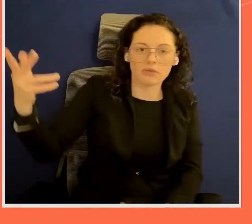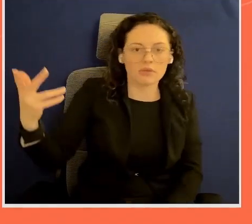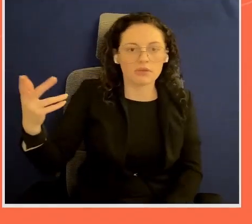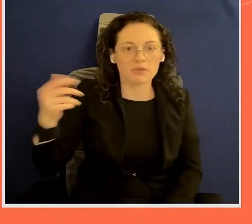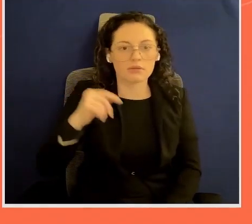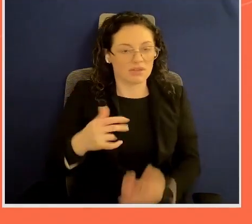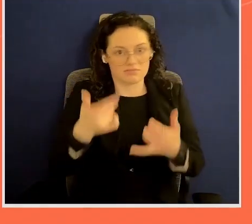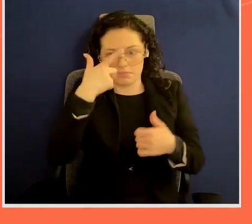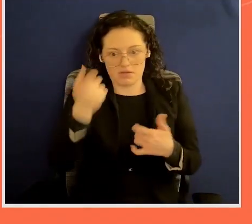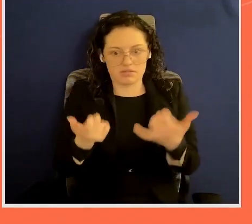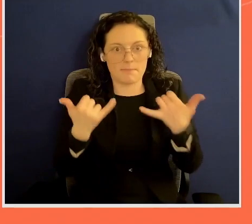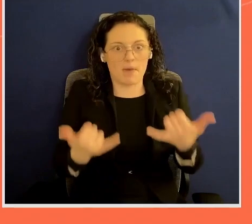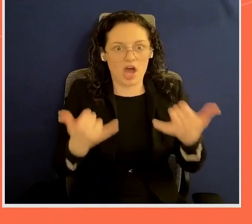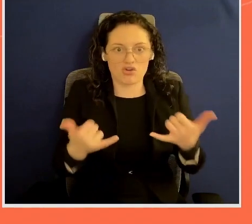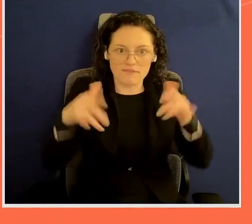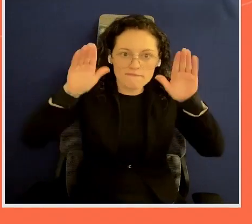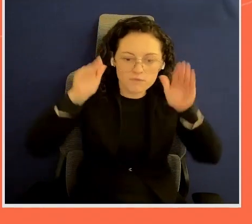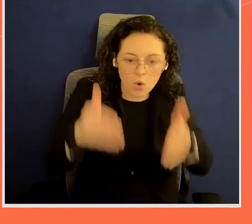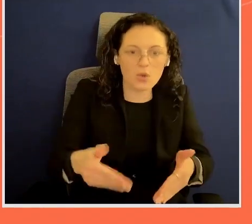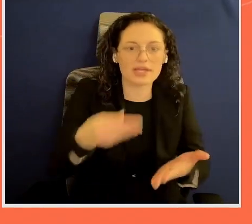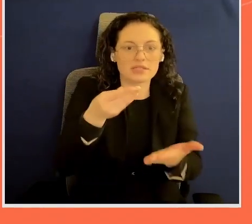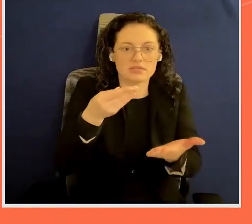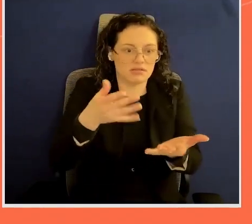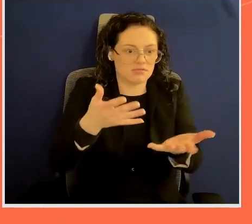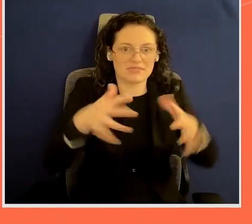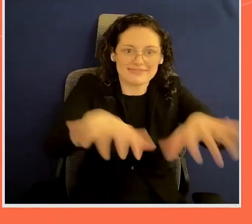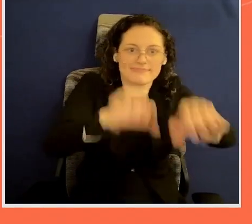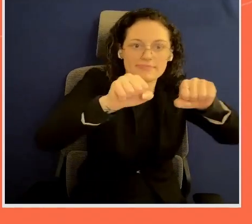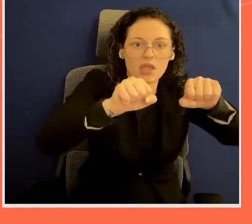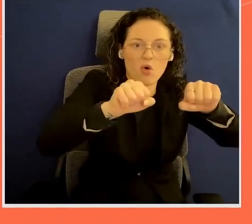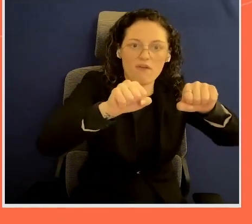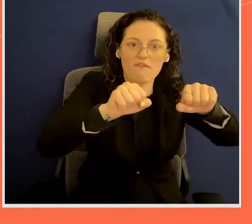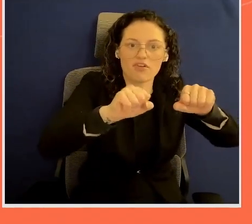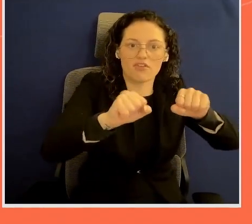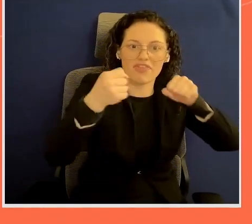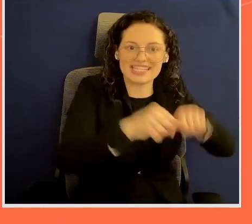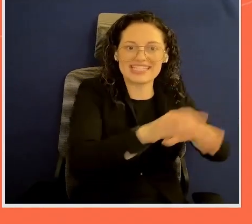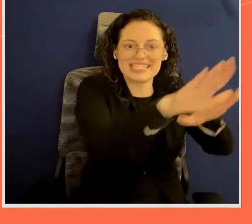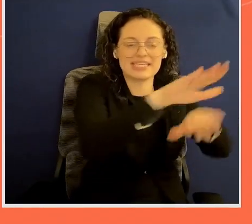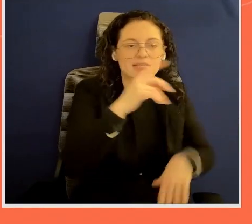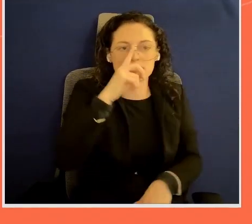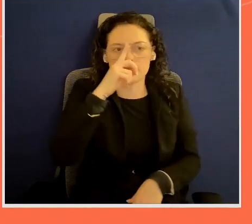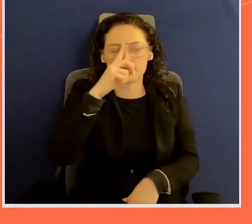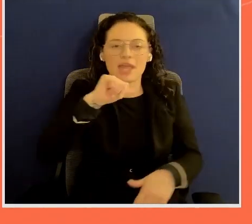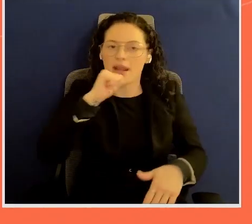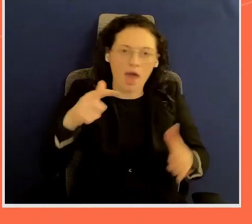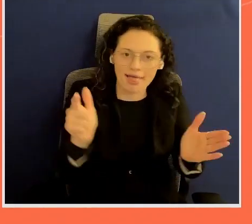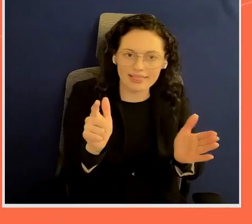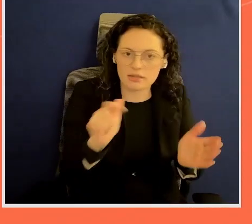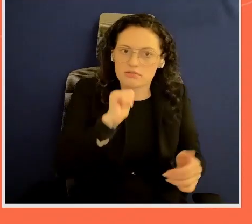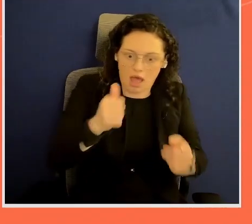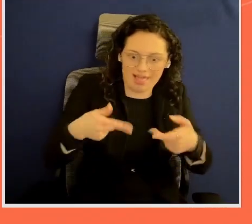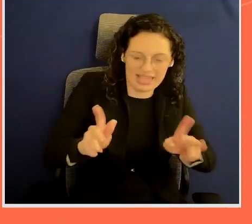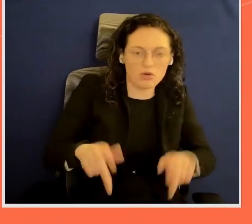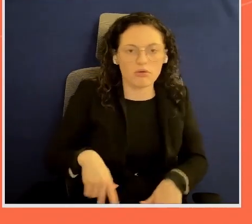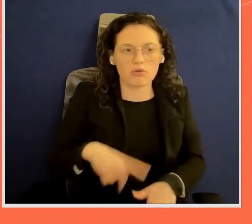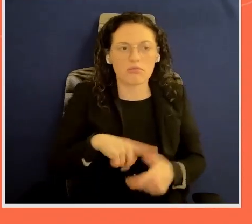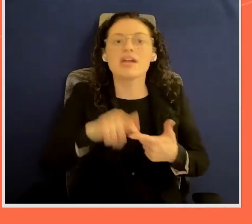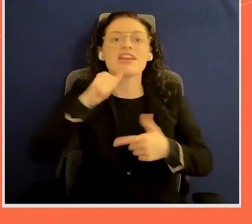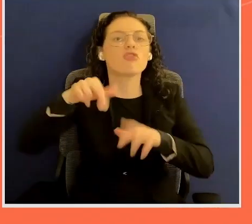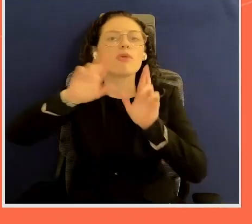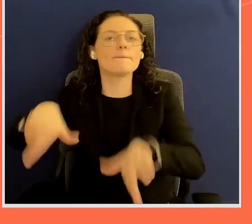thank you, President Whips, for your incredible hospitality here. Thank you for your leadership over the past few years